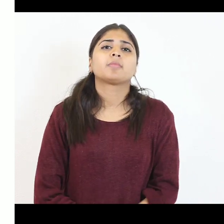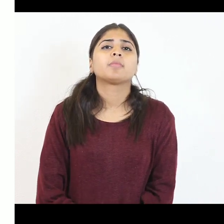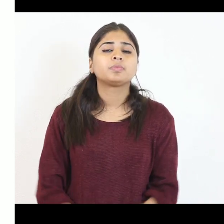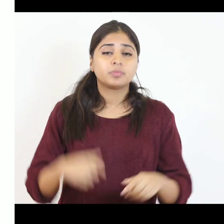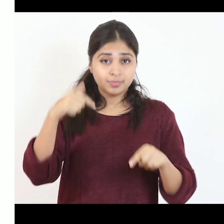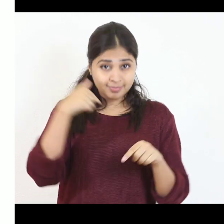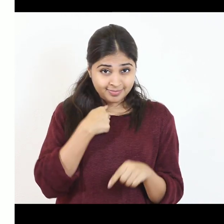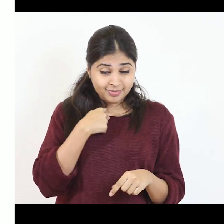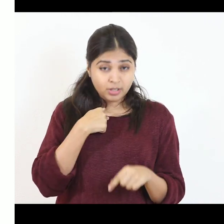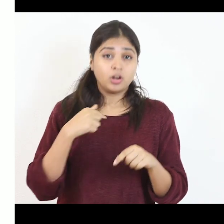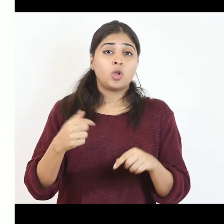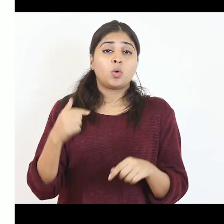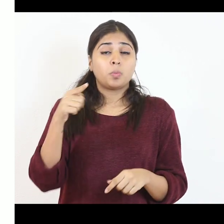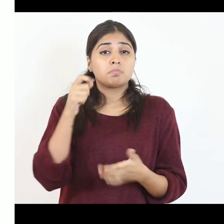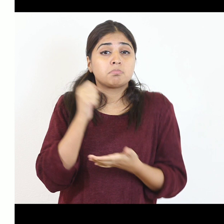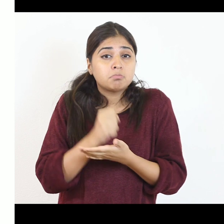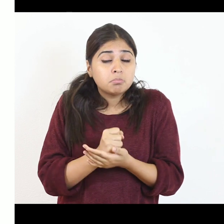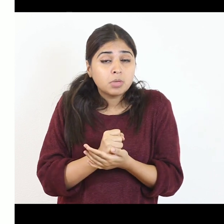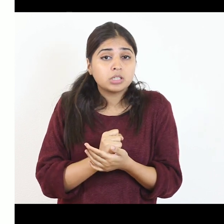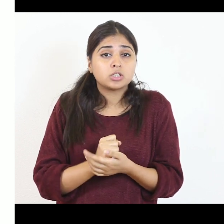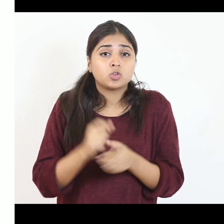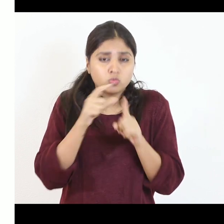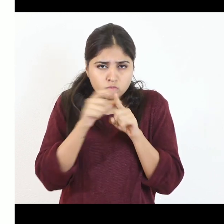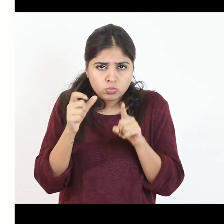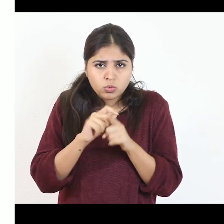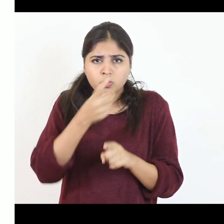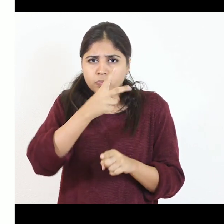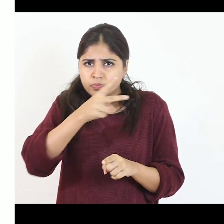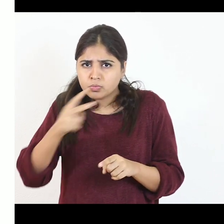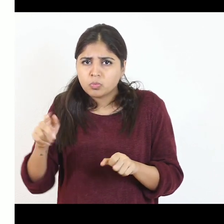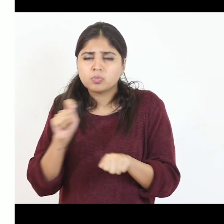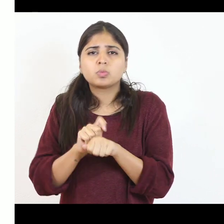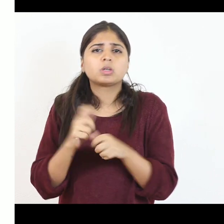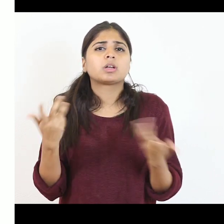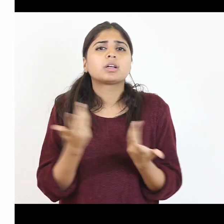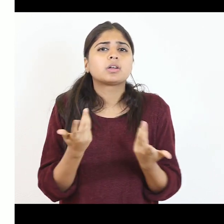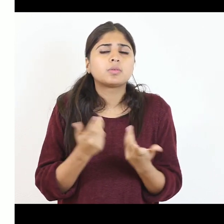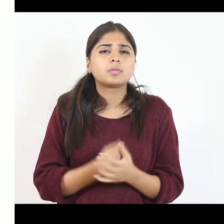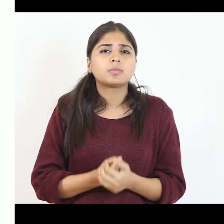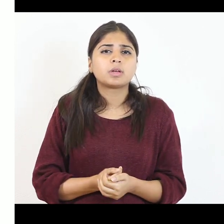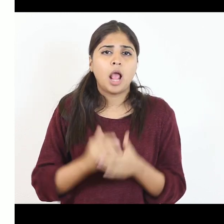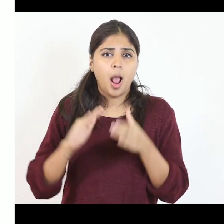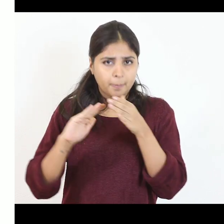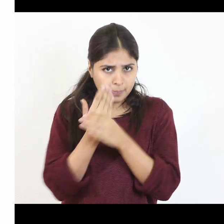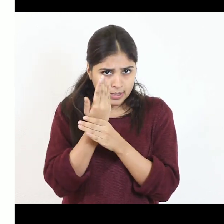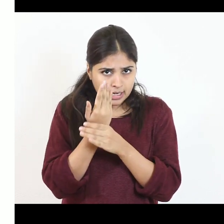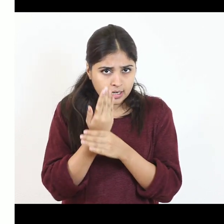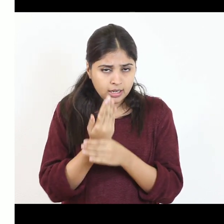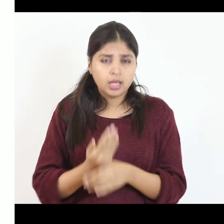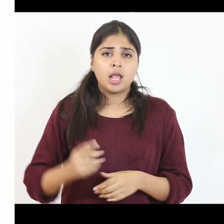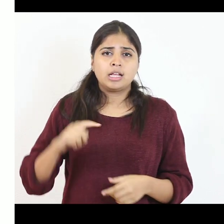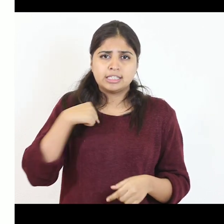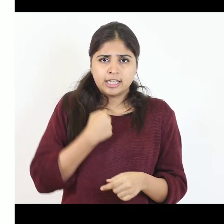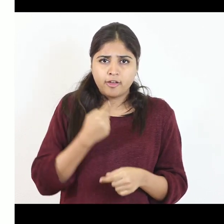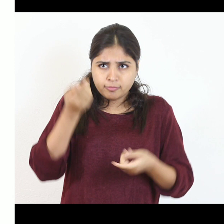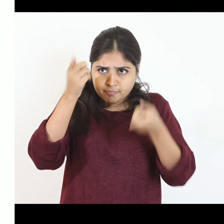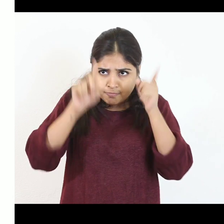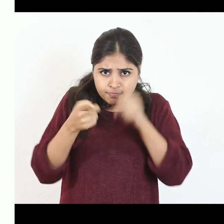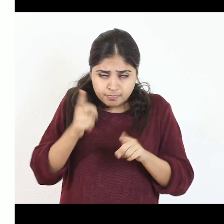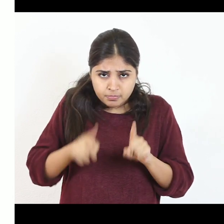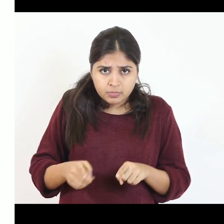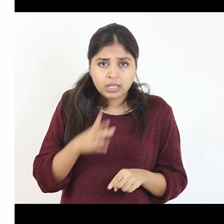As a data entry operator, you will have to perform various functions like updating, maintaining, and